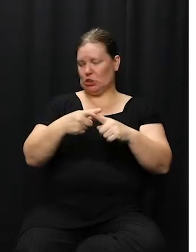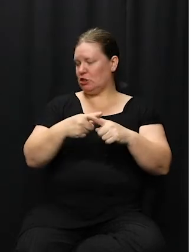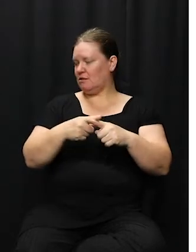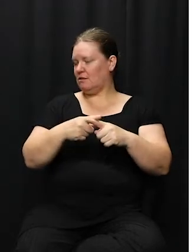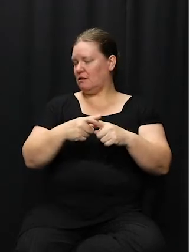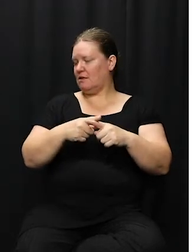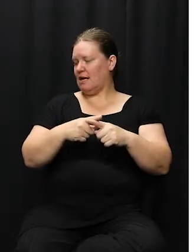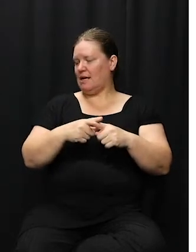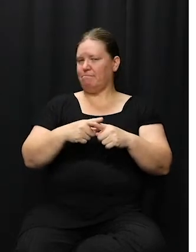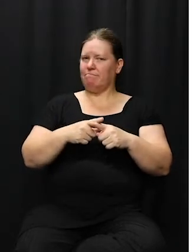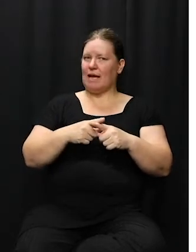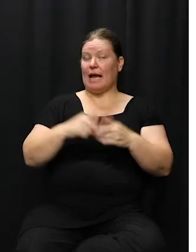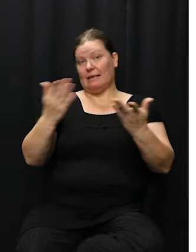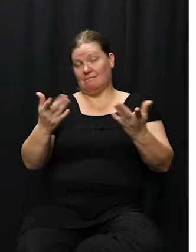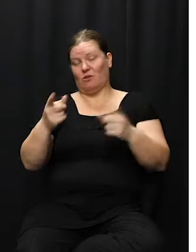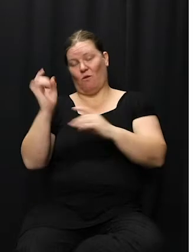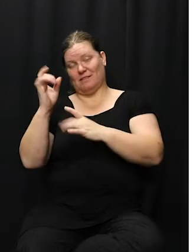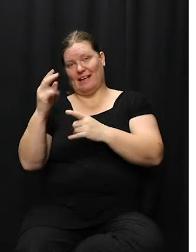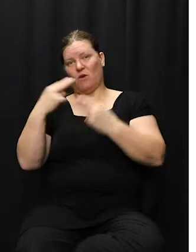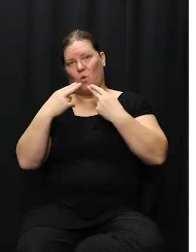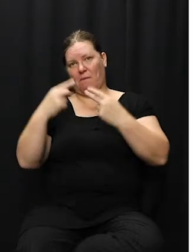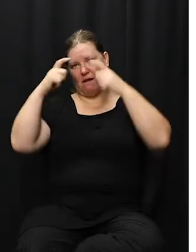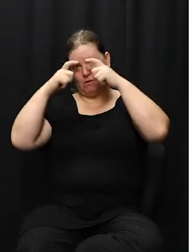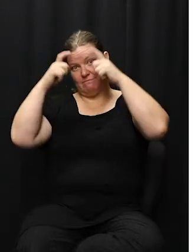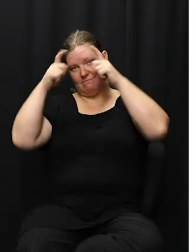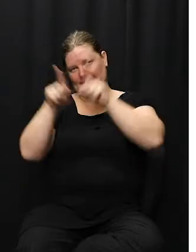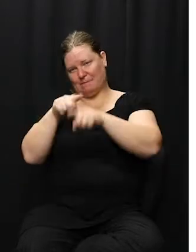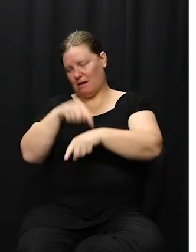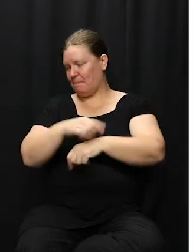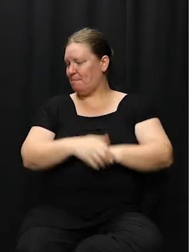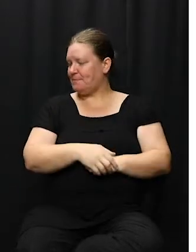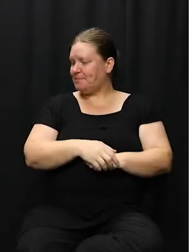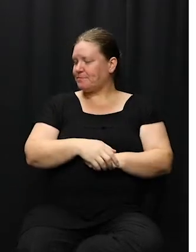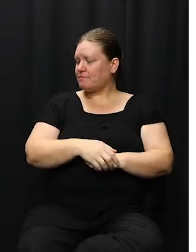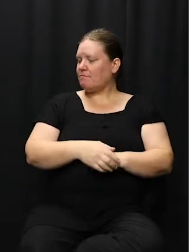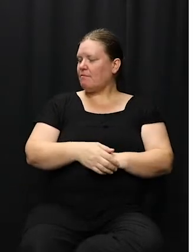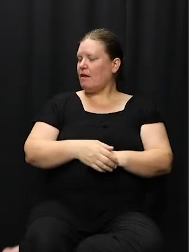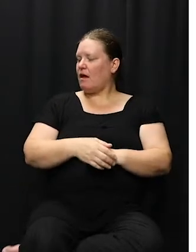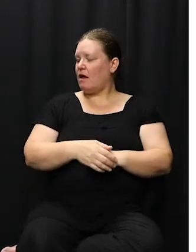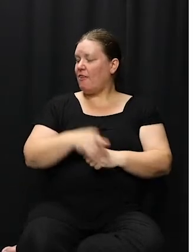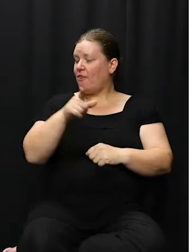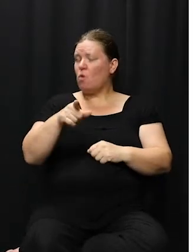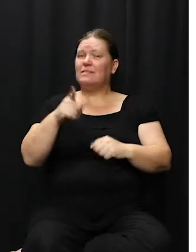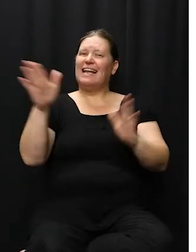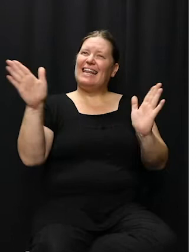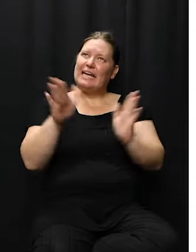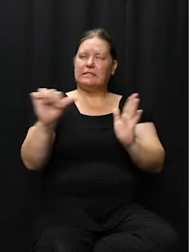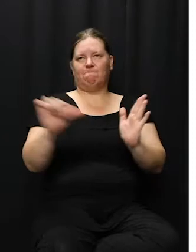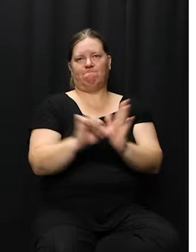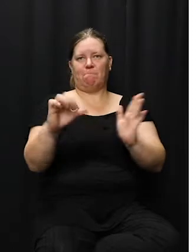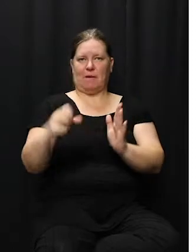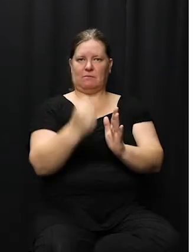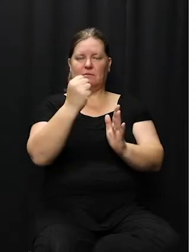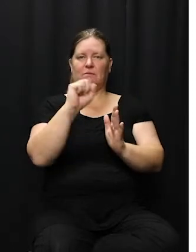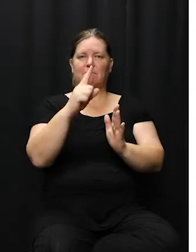actually in Auslan, the eyebrows usually go up at the same time. So those are also less fixed. There's some sort of